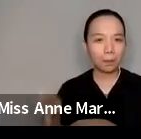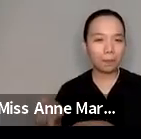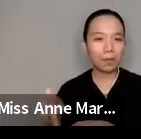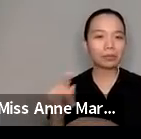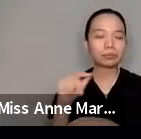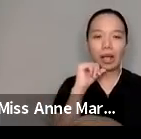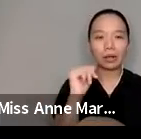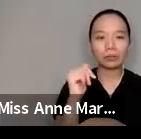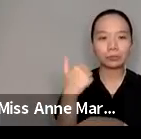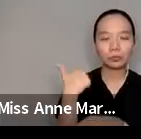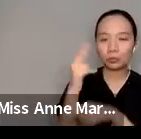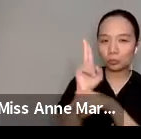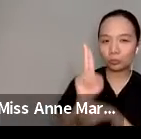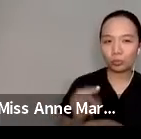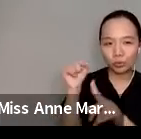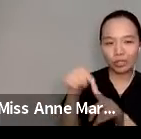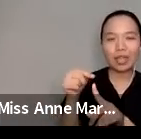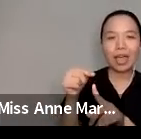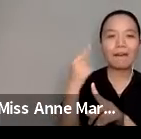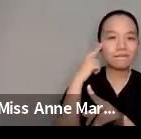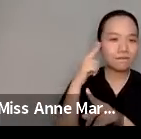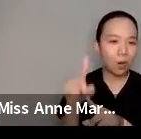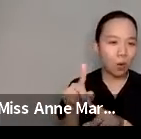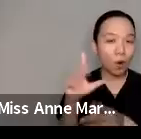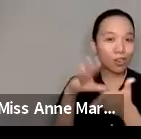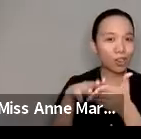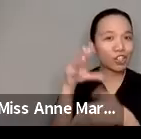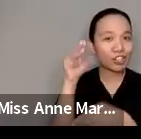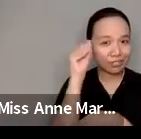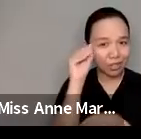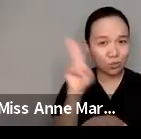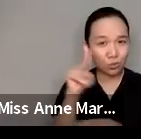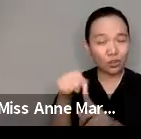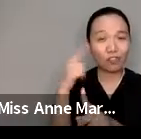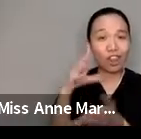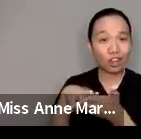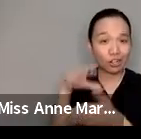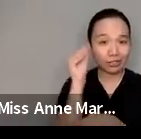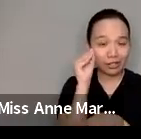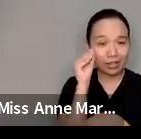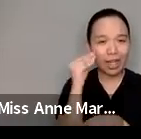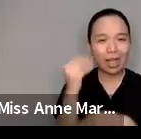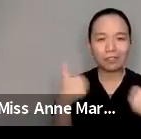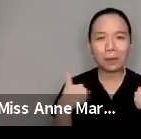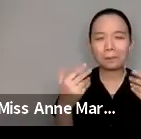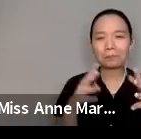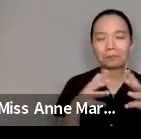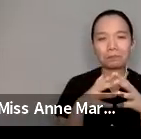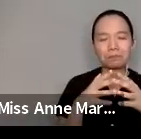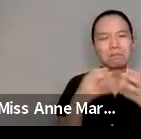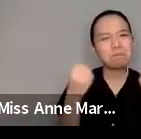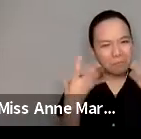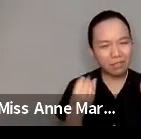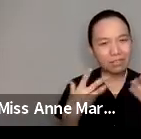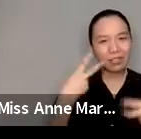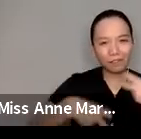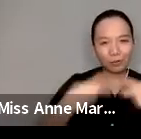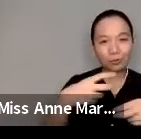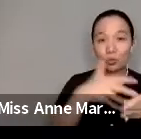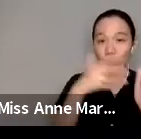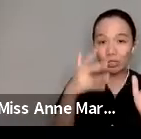in using it as a platform for learning. I've had so many difficulties. My students